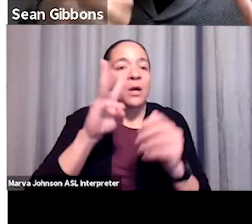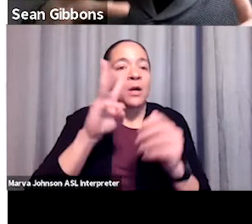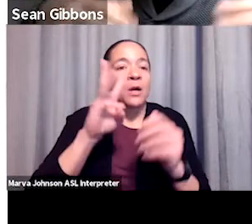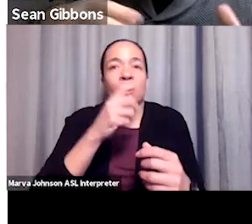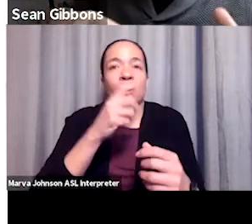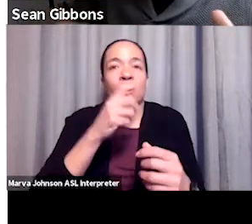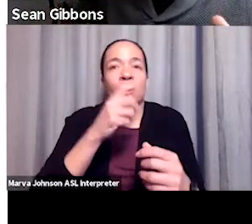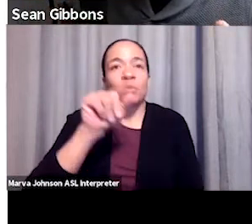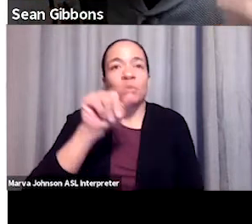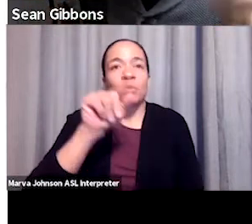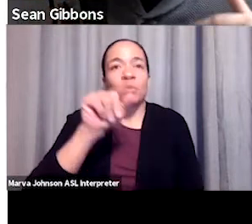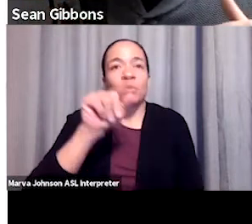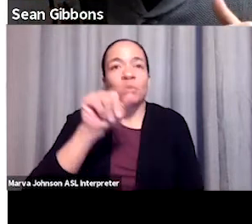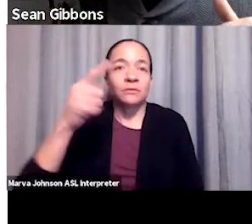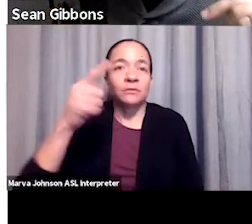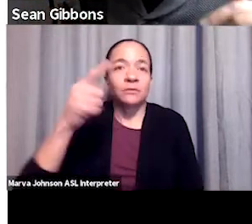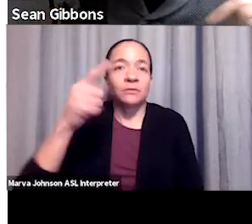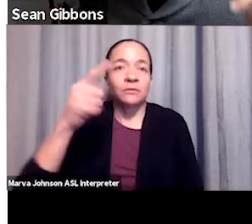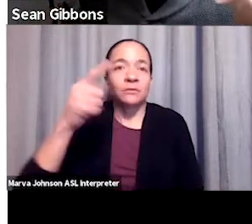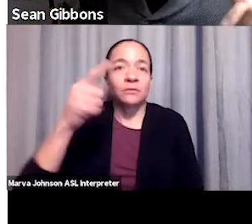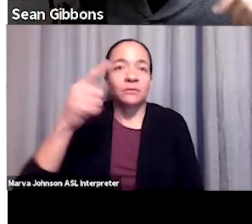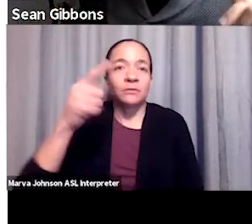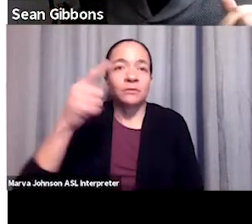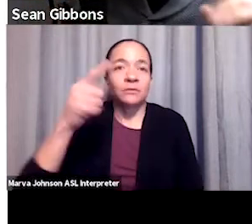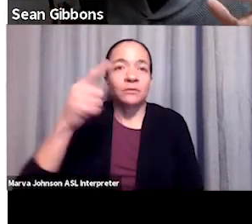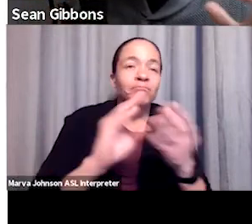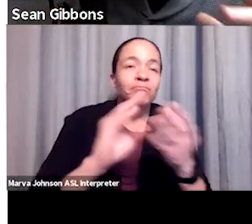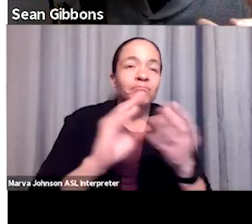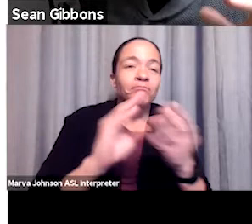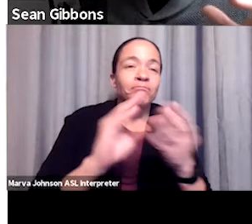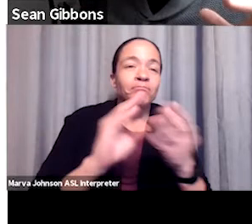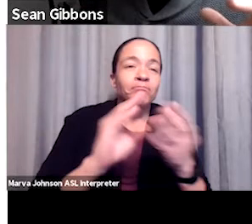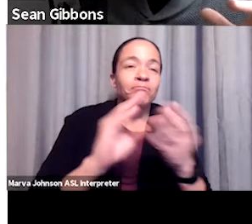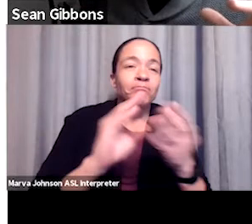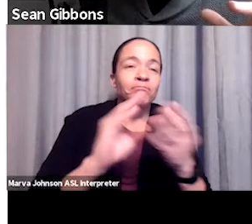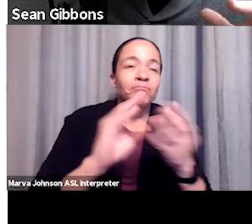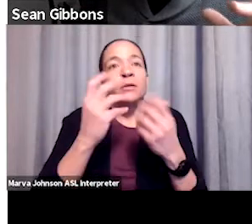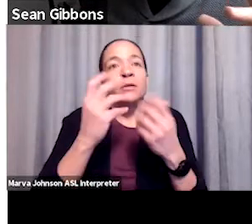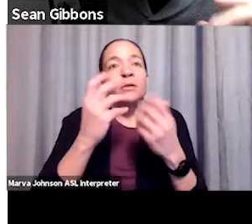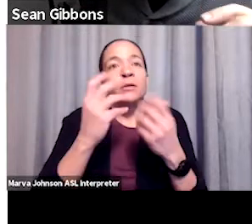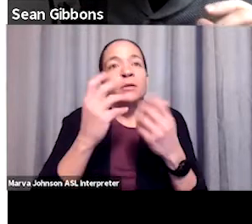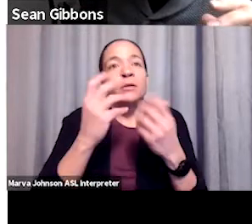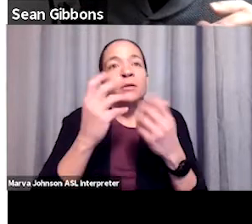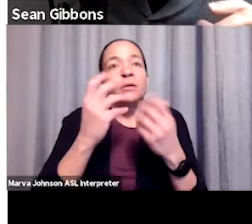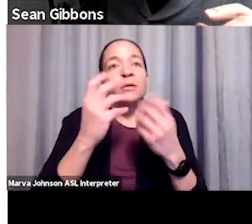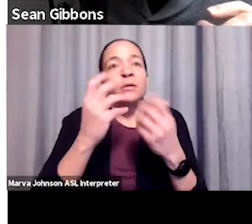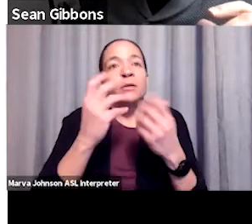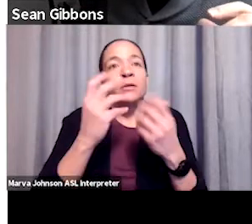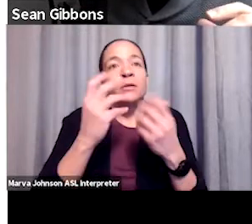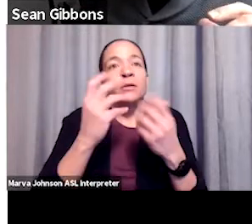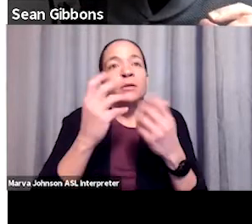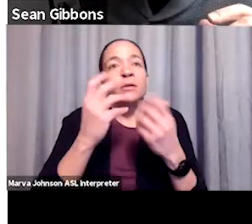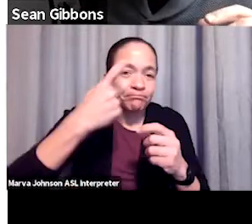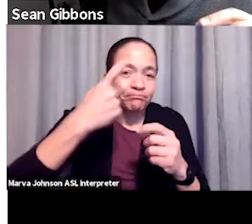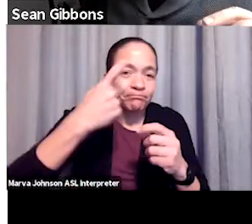for everybody to make their way in. And today we have about 615 people who signed up for this session with Doug and the team from